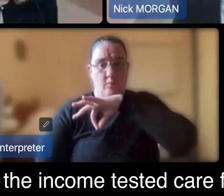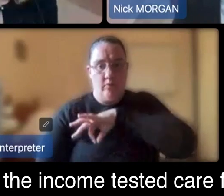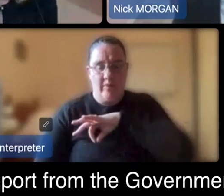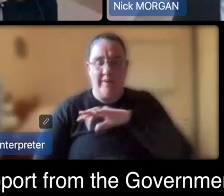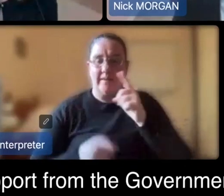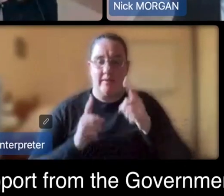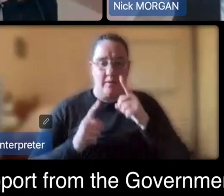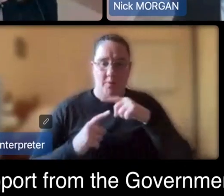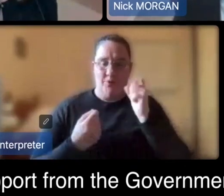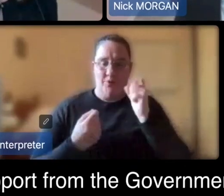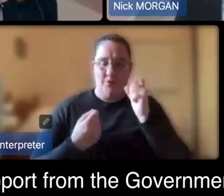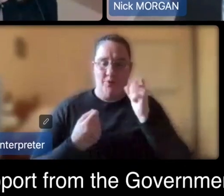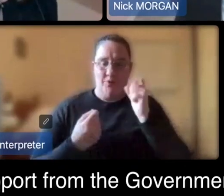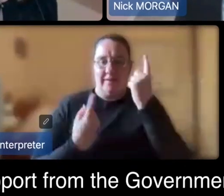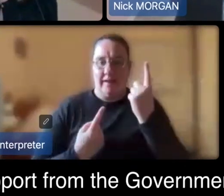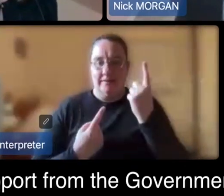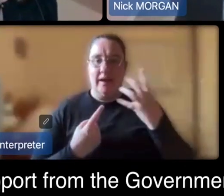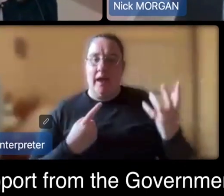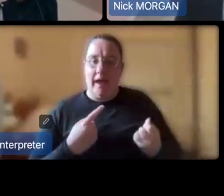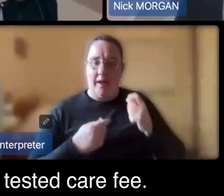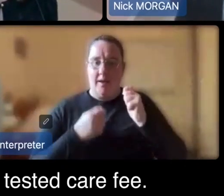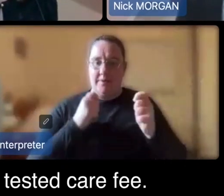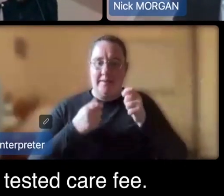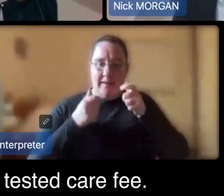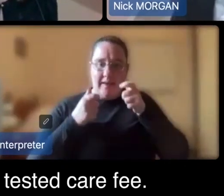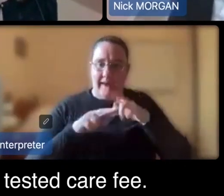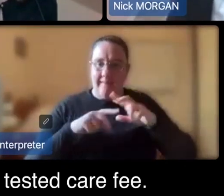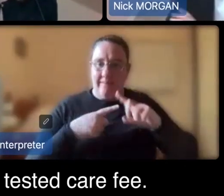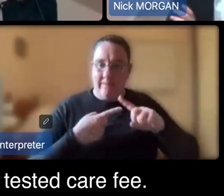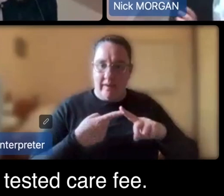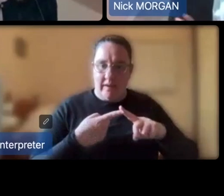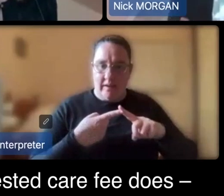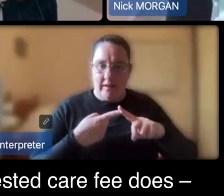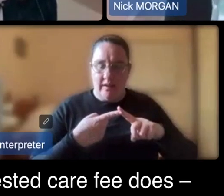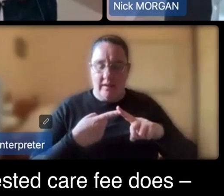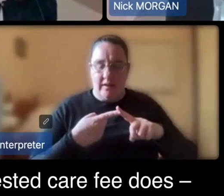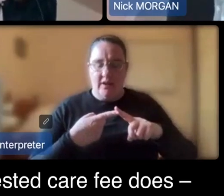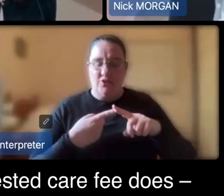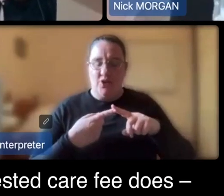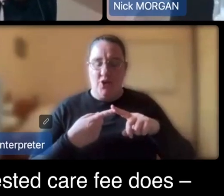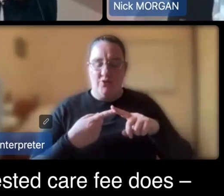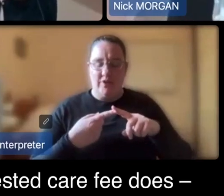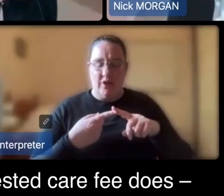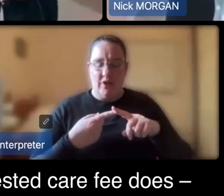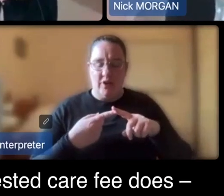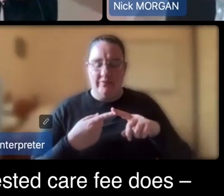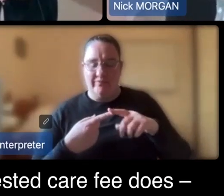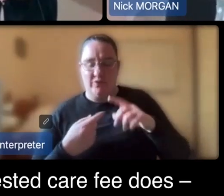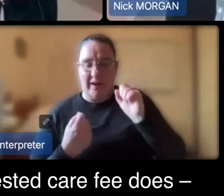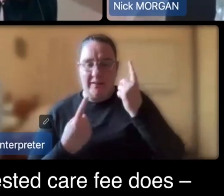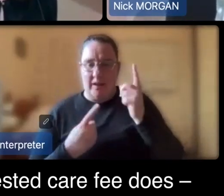fee. And they would appreciate support from the government to collect the income tested care fee. Look, I think